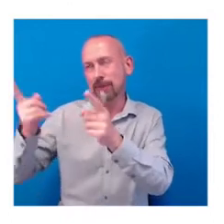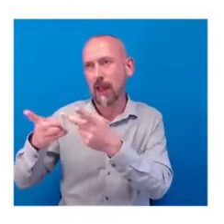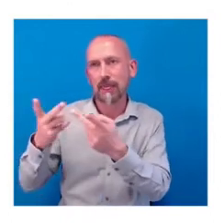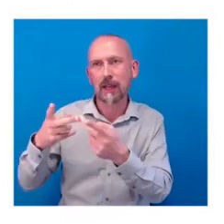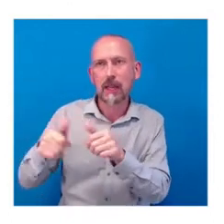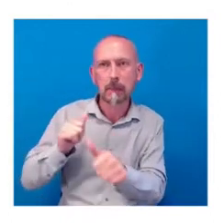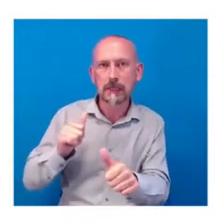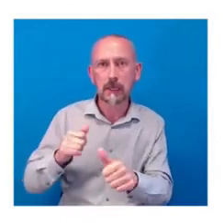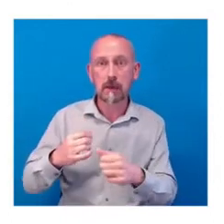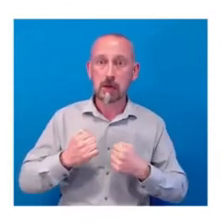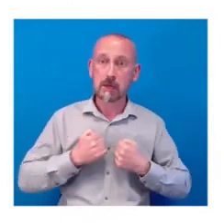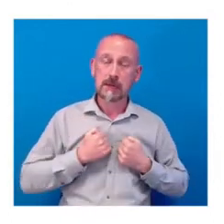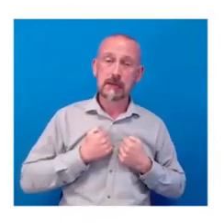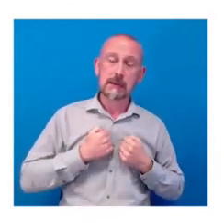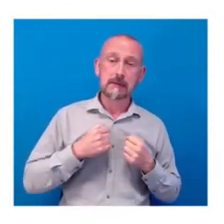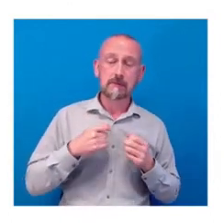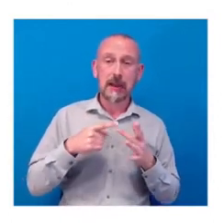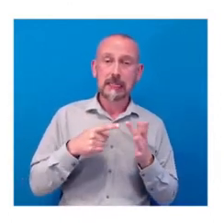BritBox.